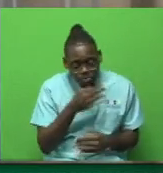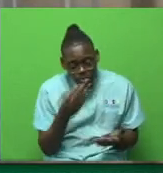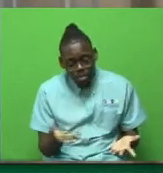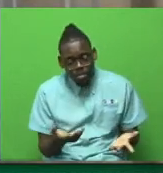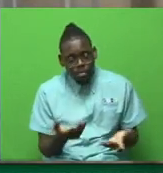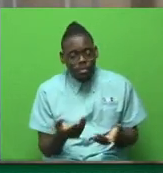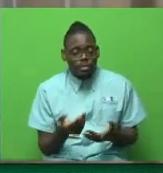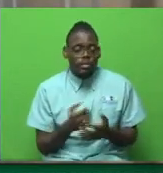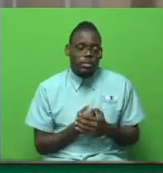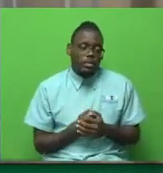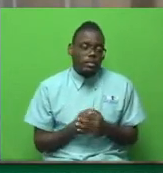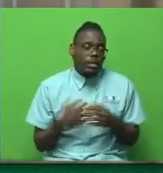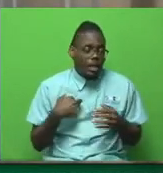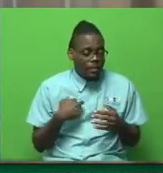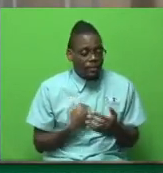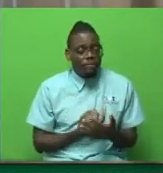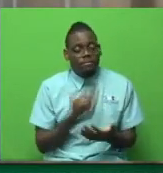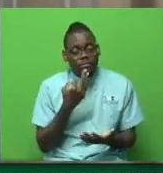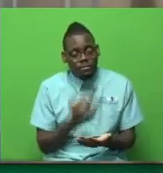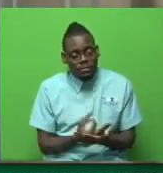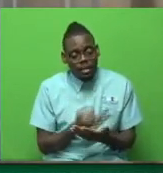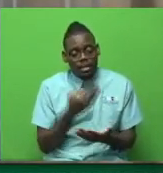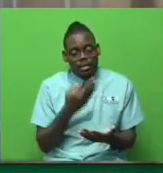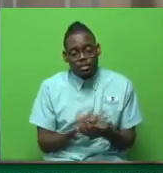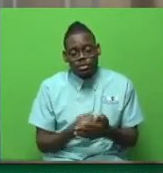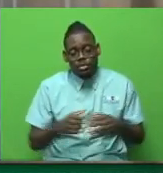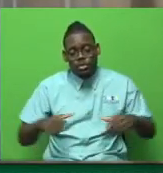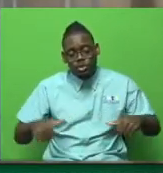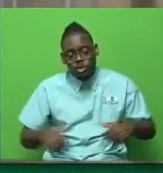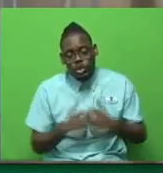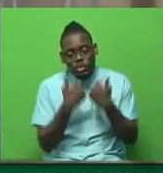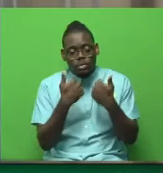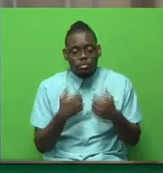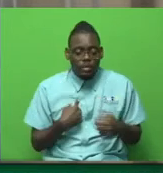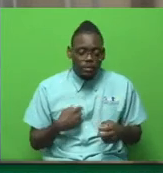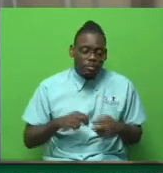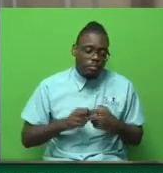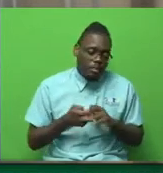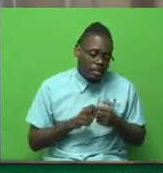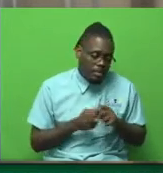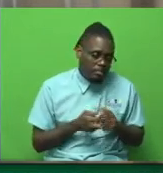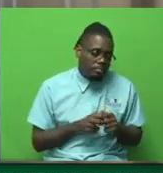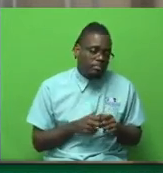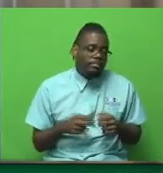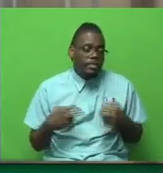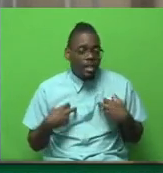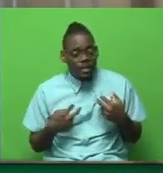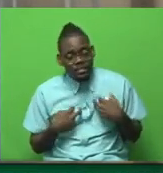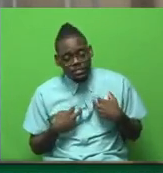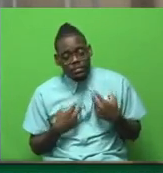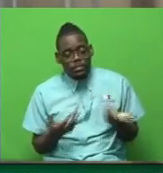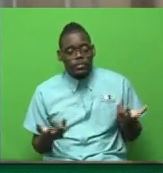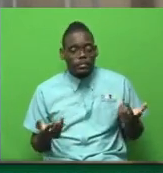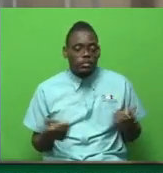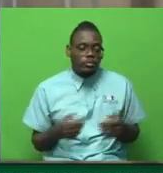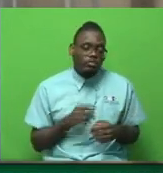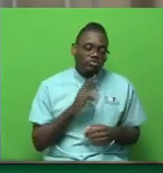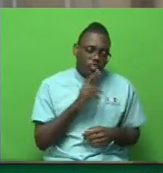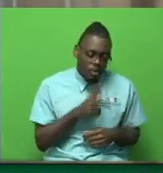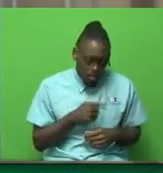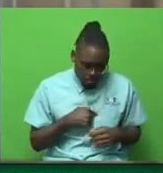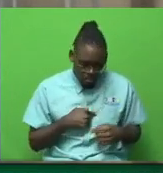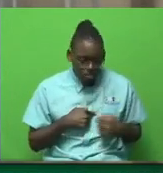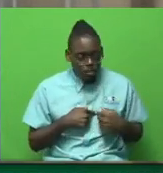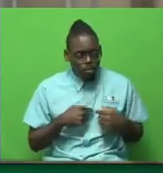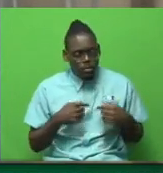that's the reality that we live in now that's not the reality that they live in modern speaker but it's a reality that we live in